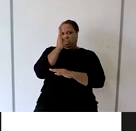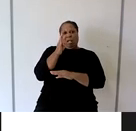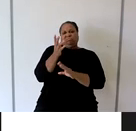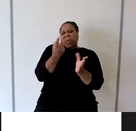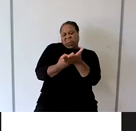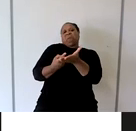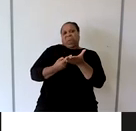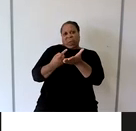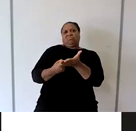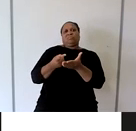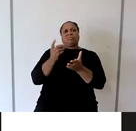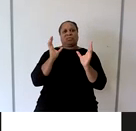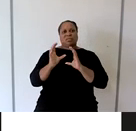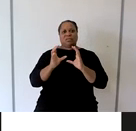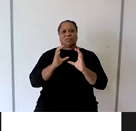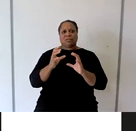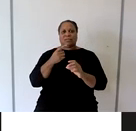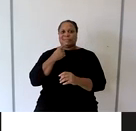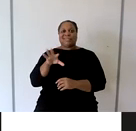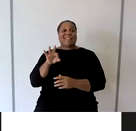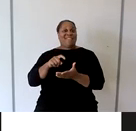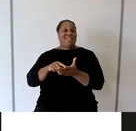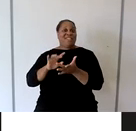discussions. I found this on the web. Oh, sorry.